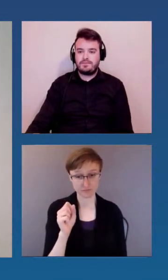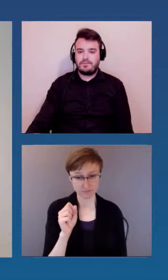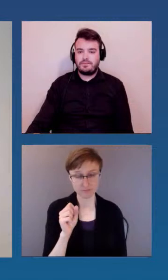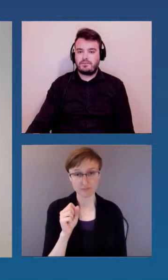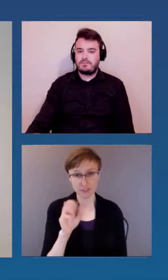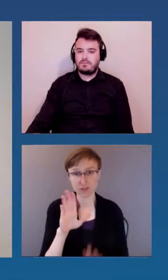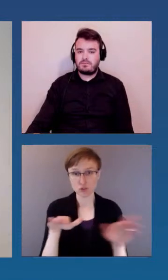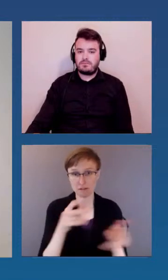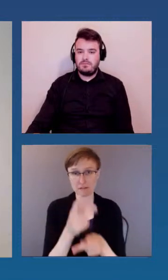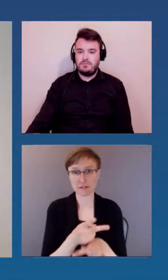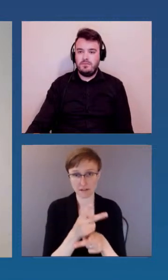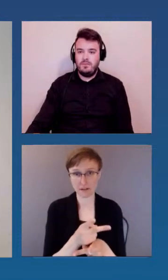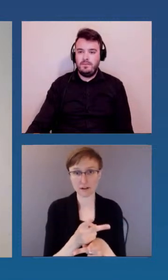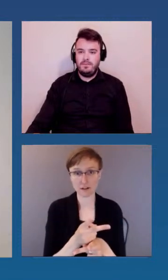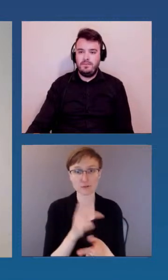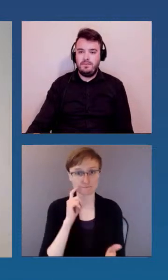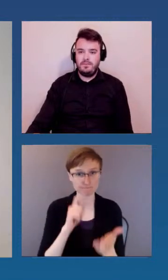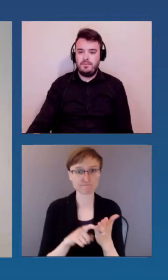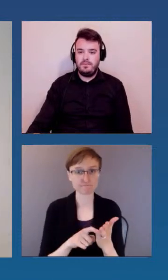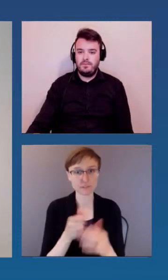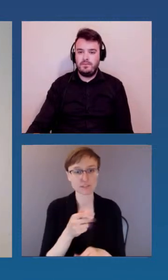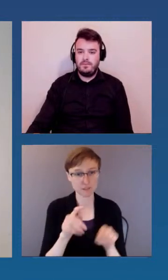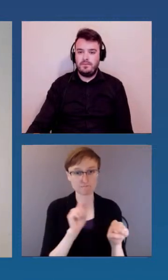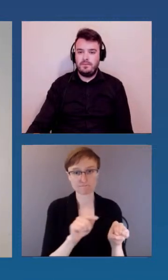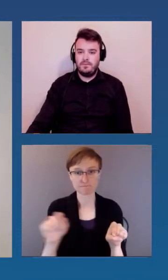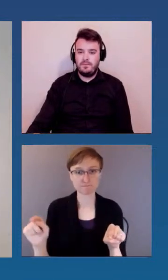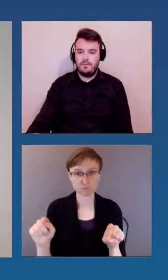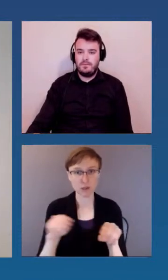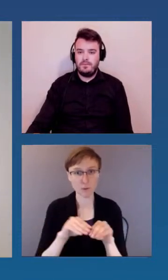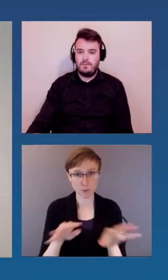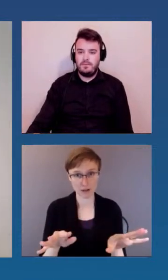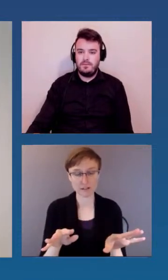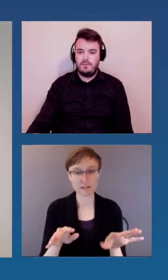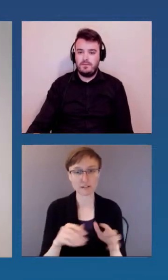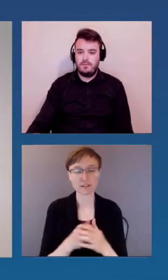Next question will be from Global News. Global News, the floor is yours.